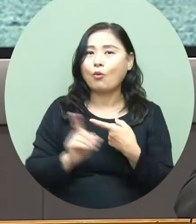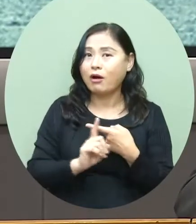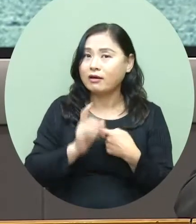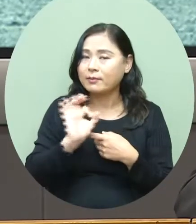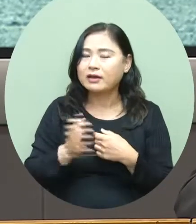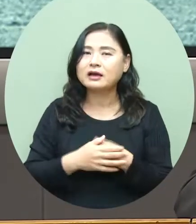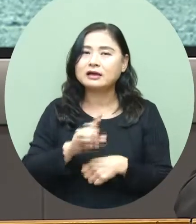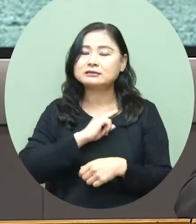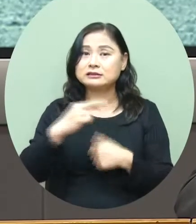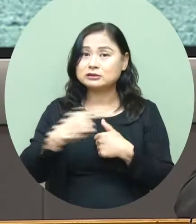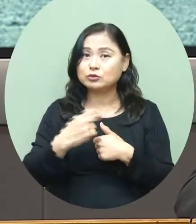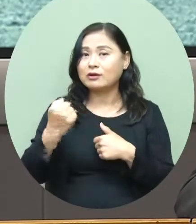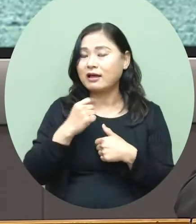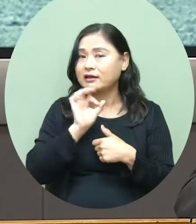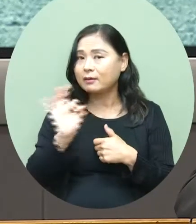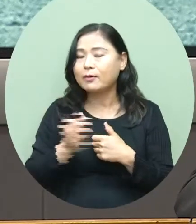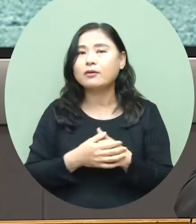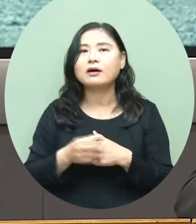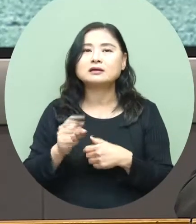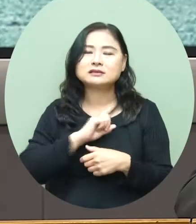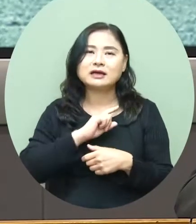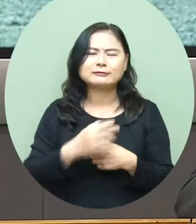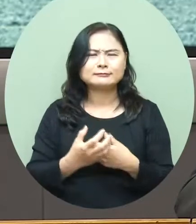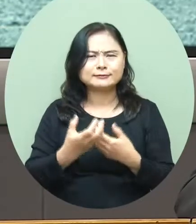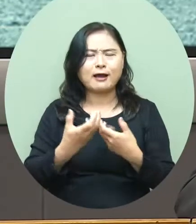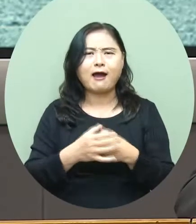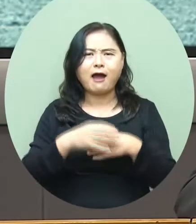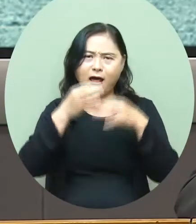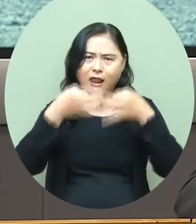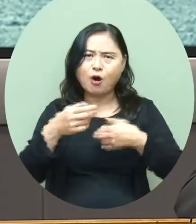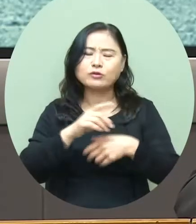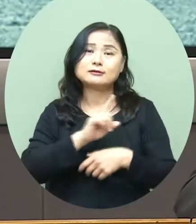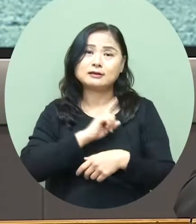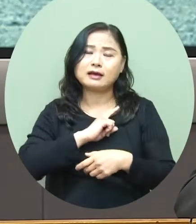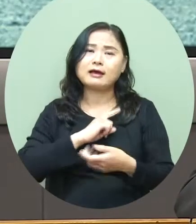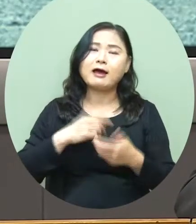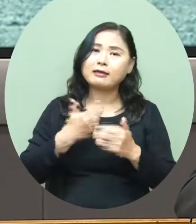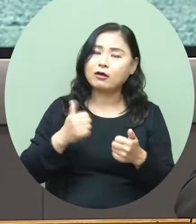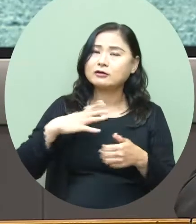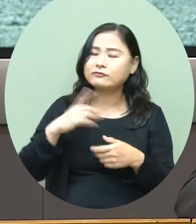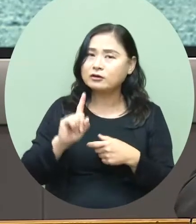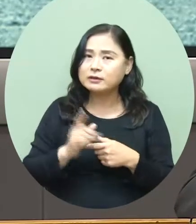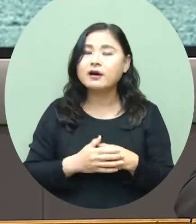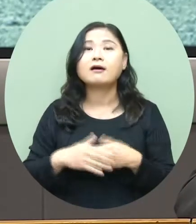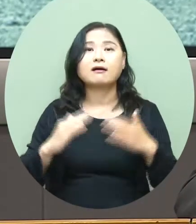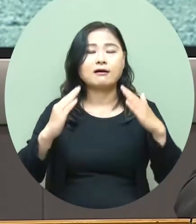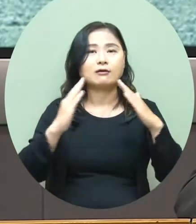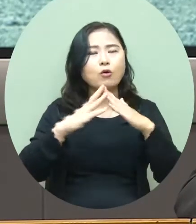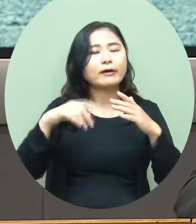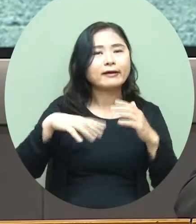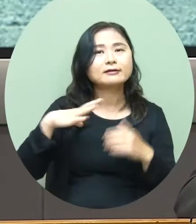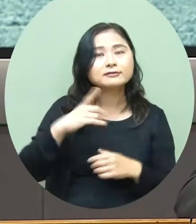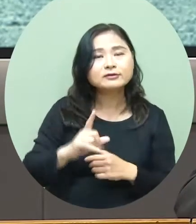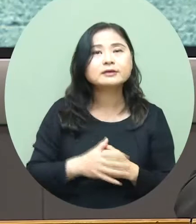the cases have symptoms and whether these are high-risk cases. People are able to take care of themselves. Are they able to monitor their own health condition? We also